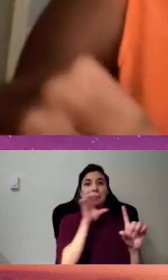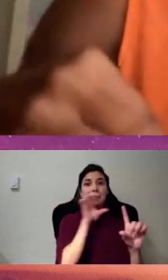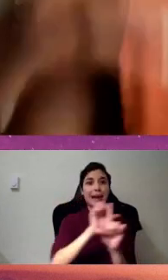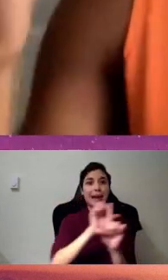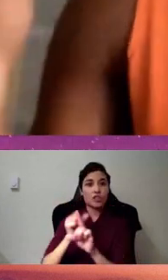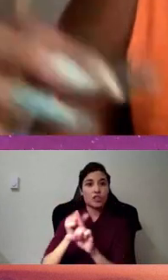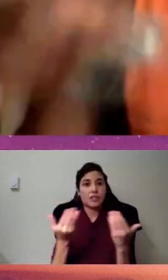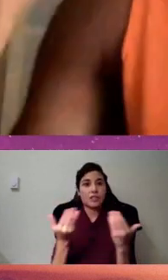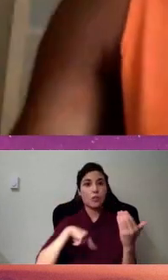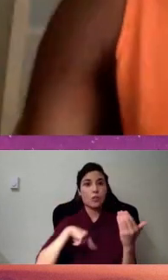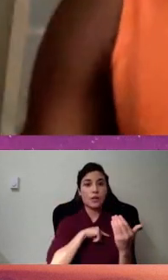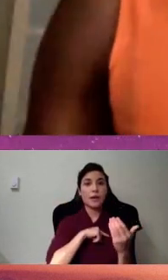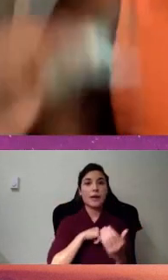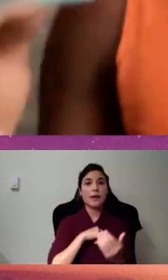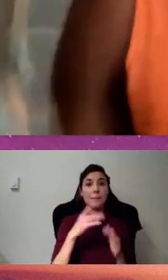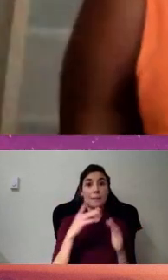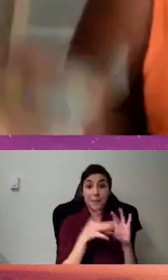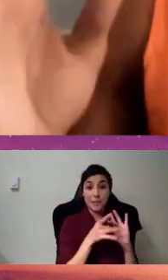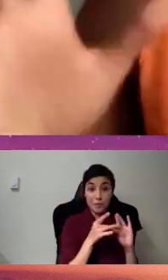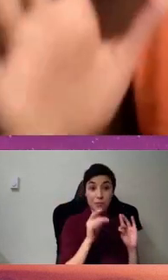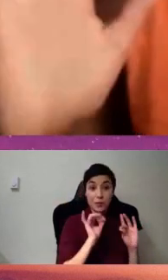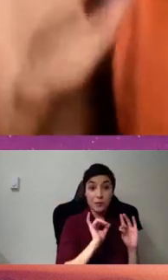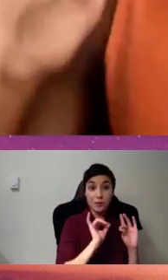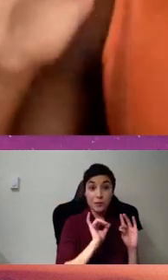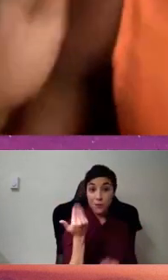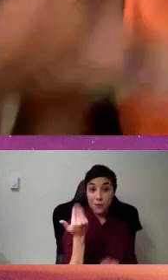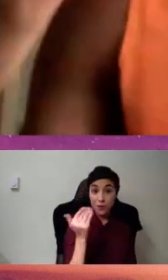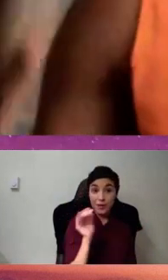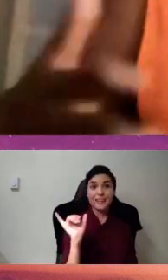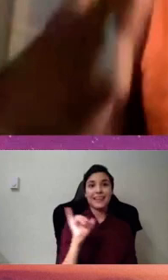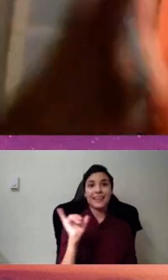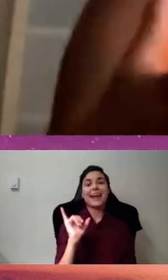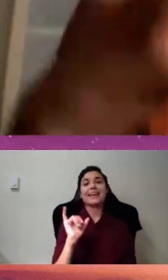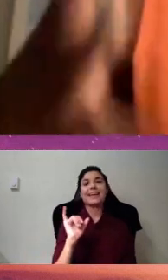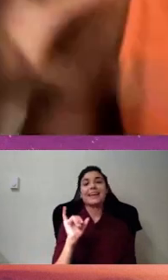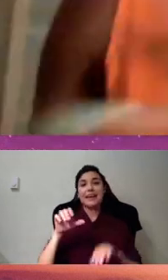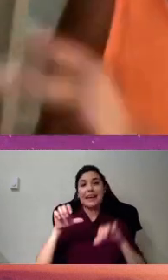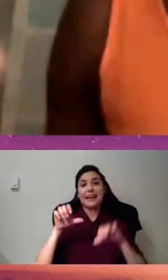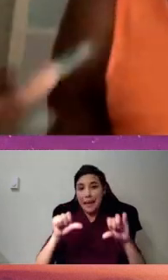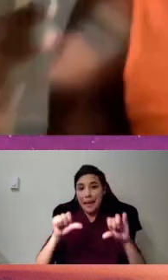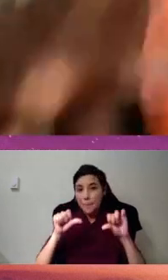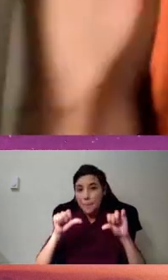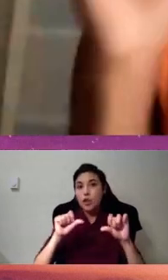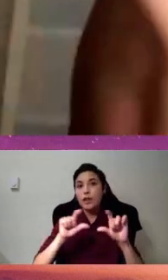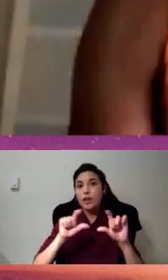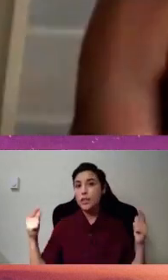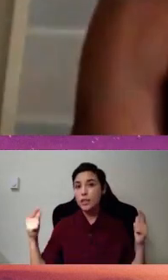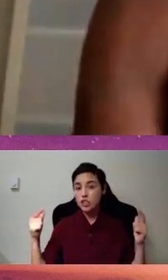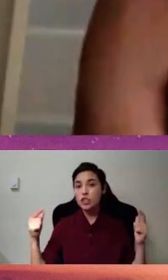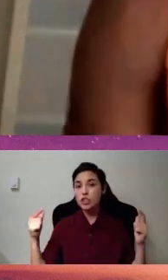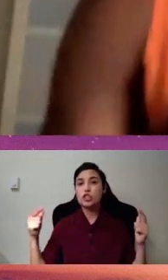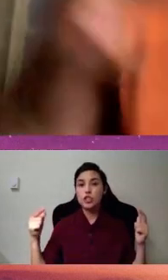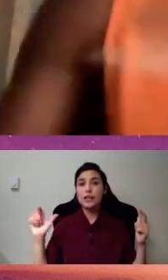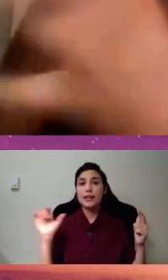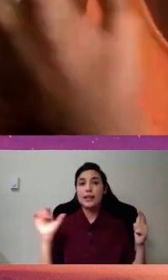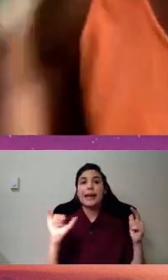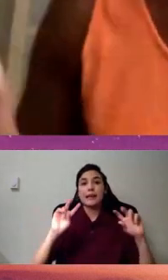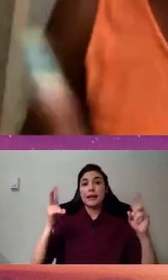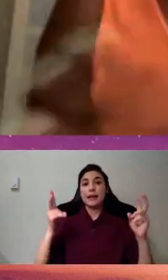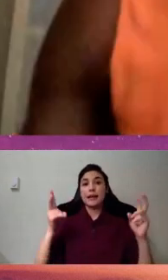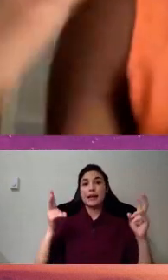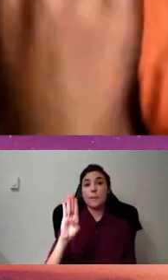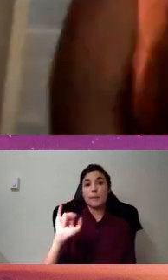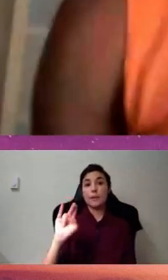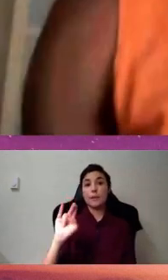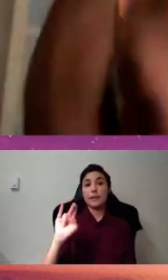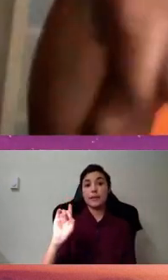language. But blind leading the blind does not need to equate ignorance leading ignorance, or not having knowledge leading not having